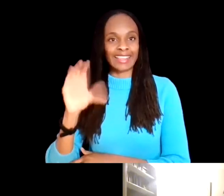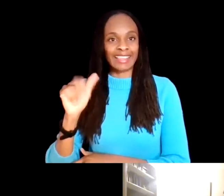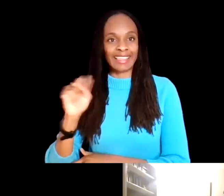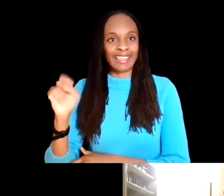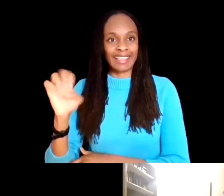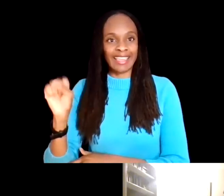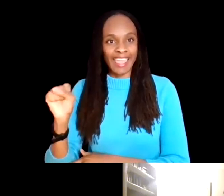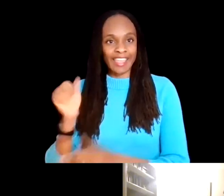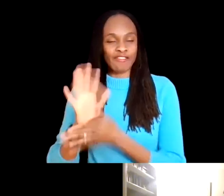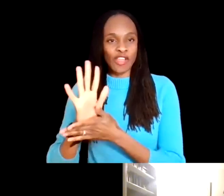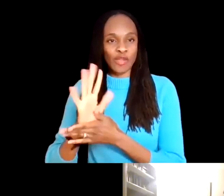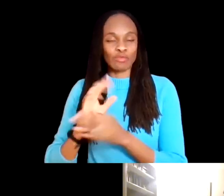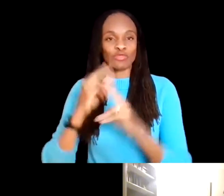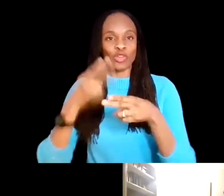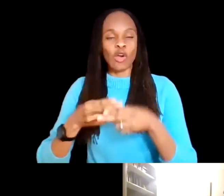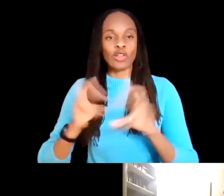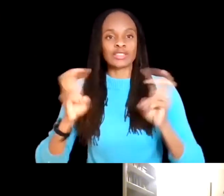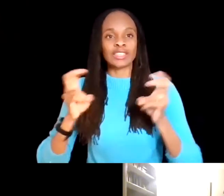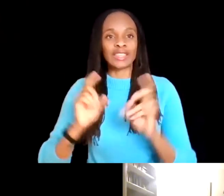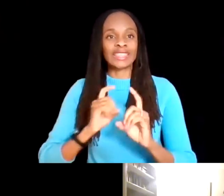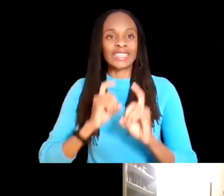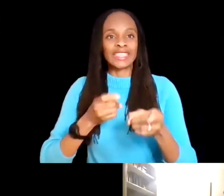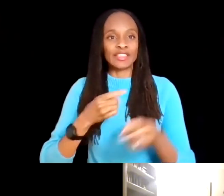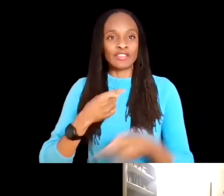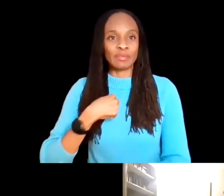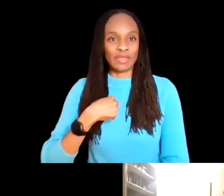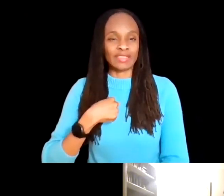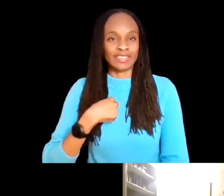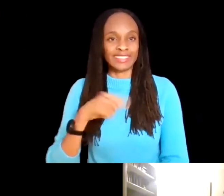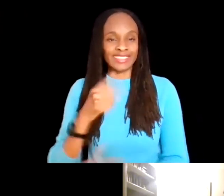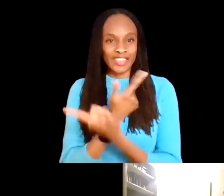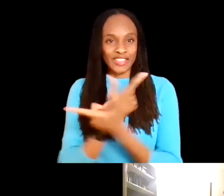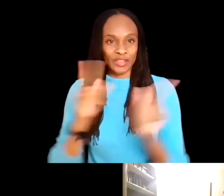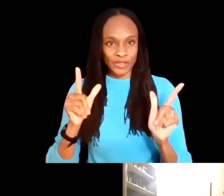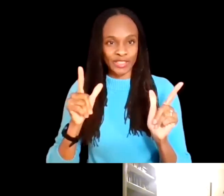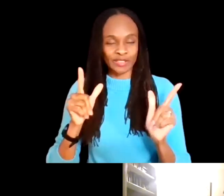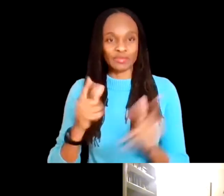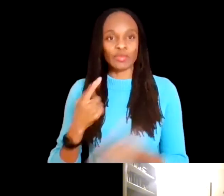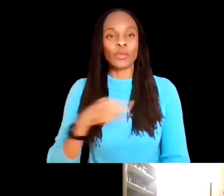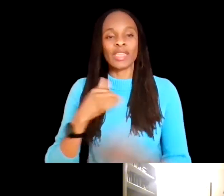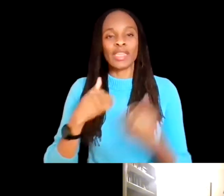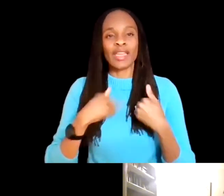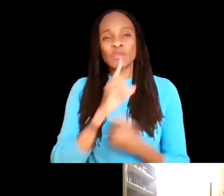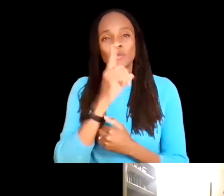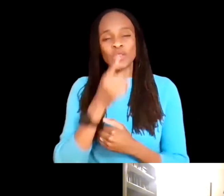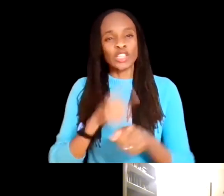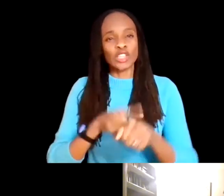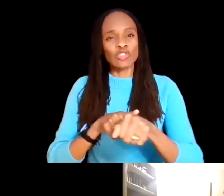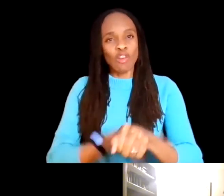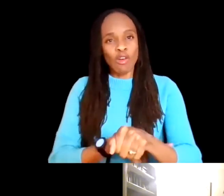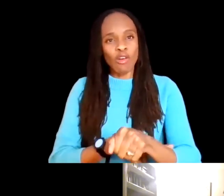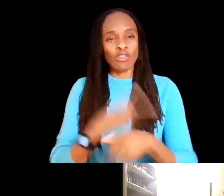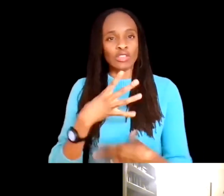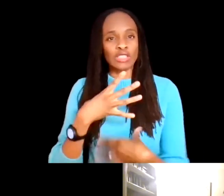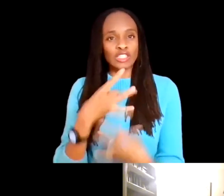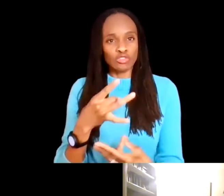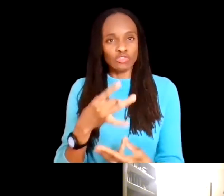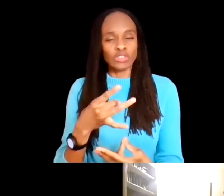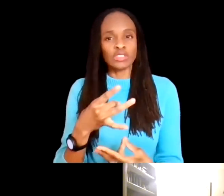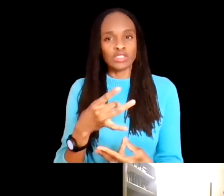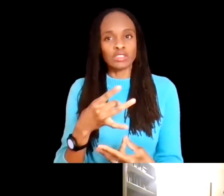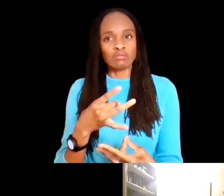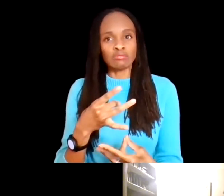called Give Me Liberty. And we had a very long and interesting fight to